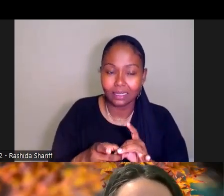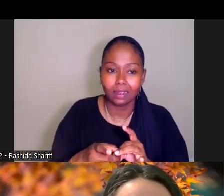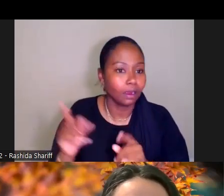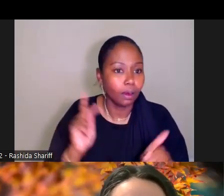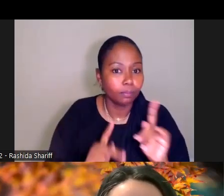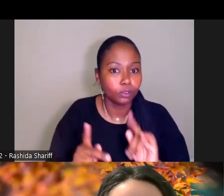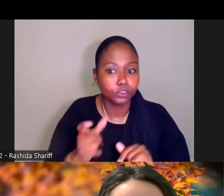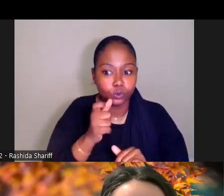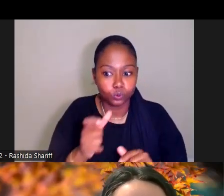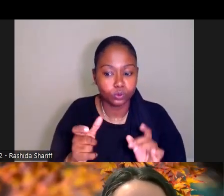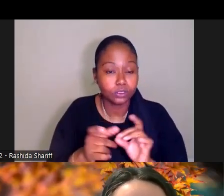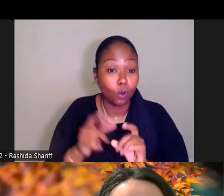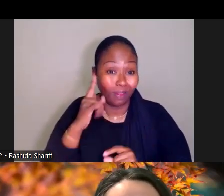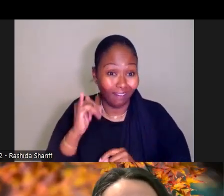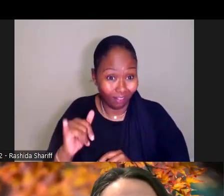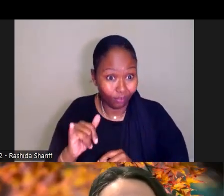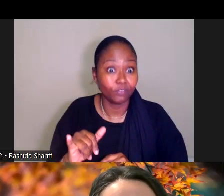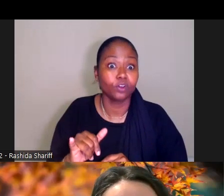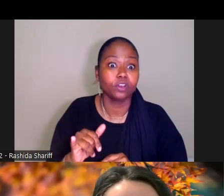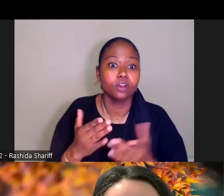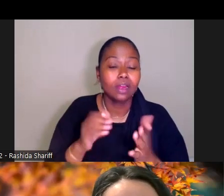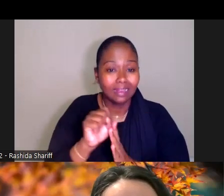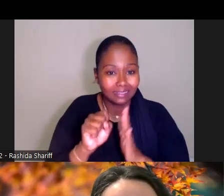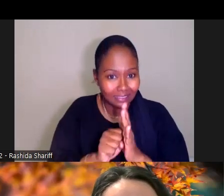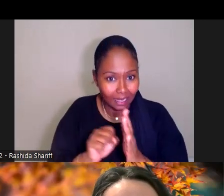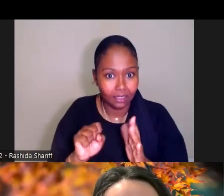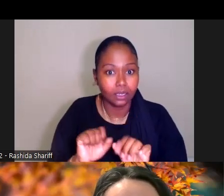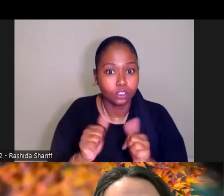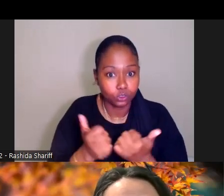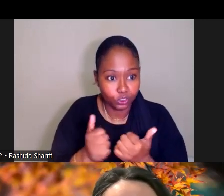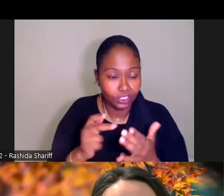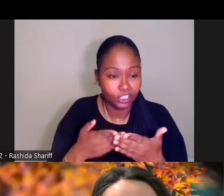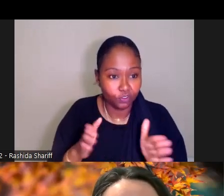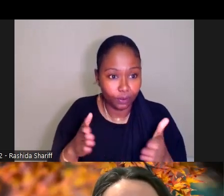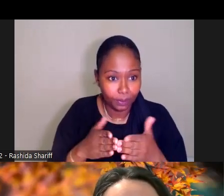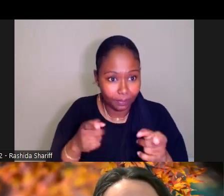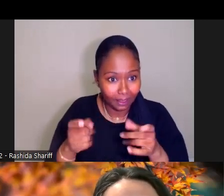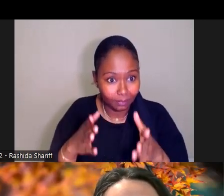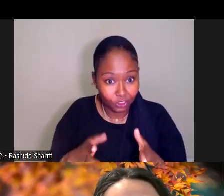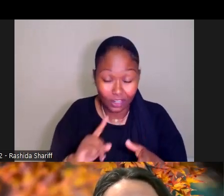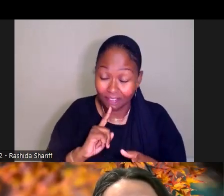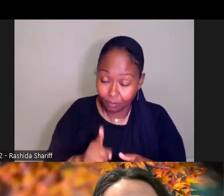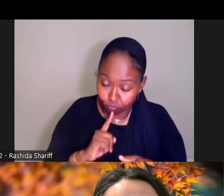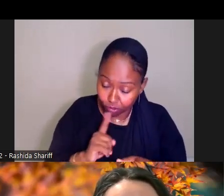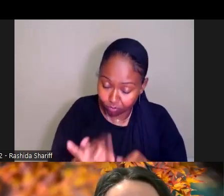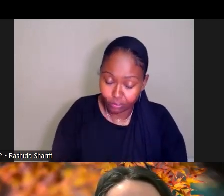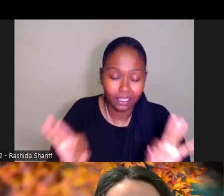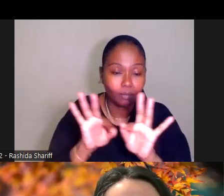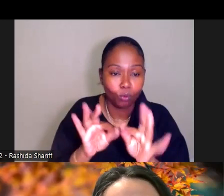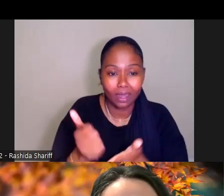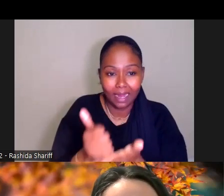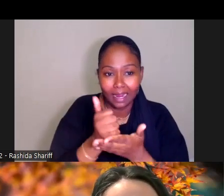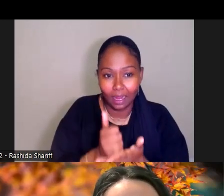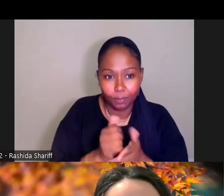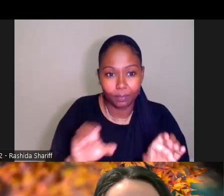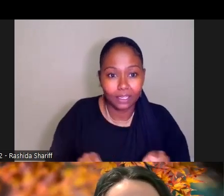the California State Association of Public Administrators, Public Guardians, and Public Conservators has been absolutely instrumental in helping me conduct this